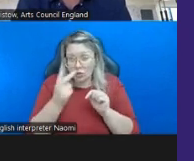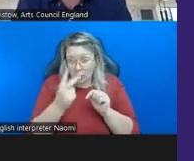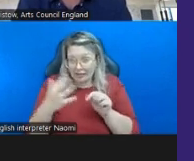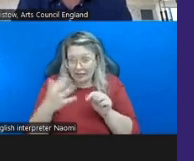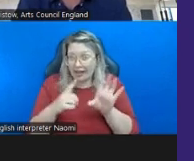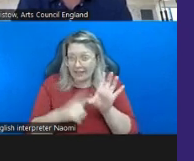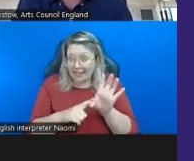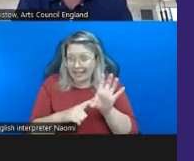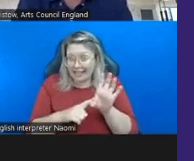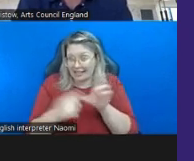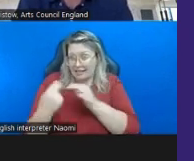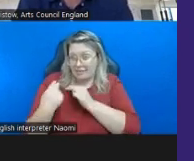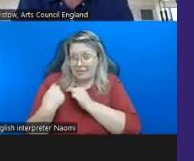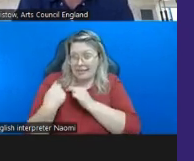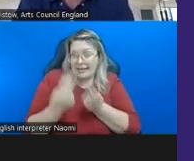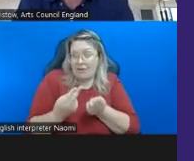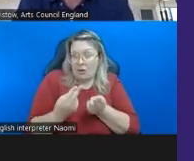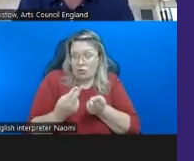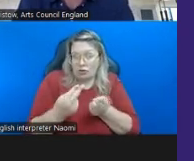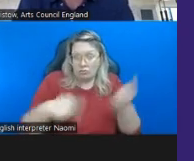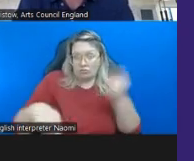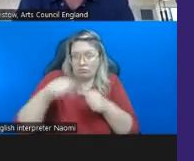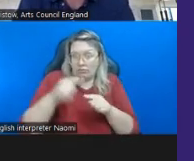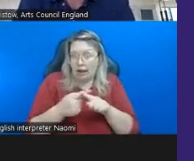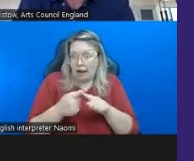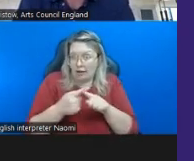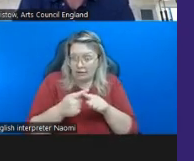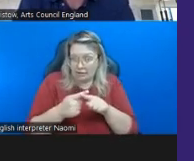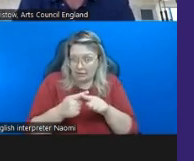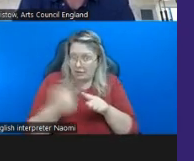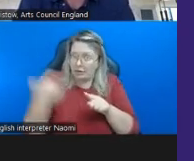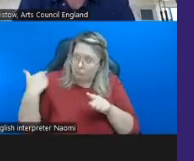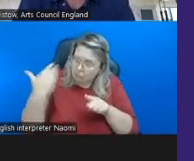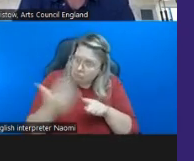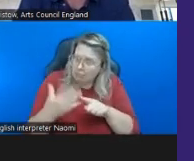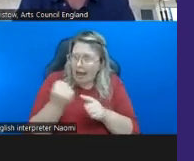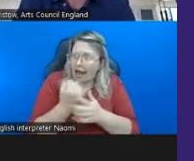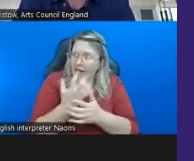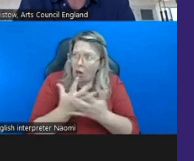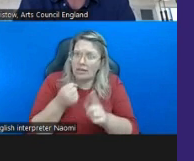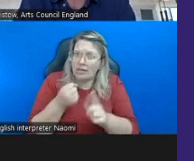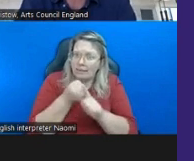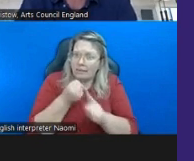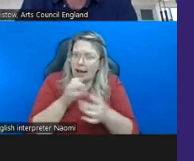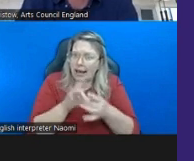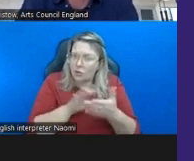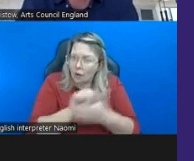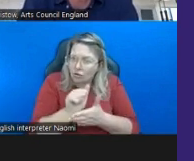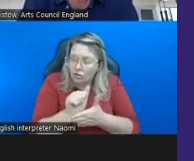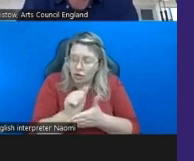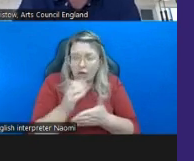devolution within England and its impact on culture, and we should probably do more to think about that and what we can learn from it.